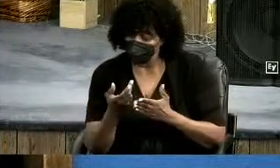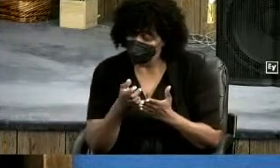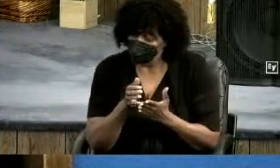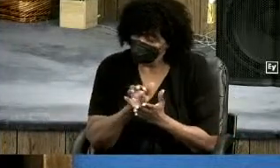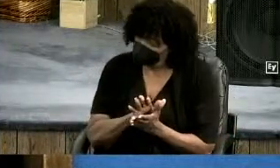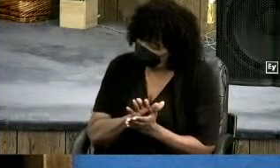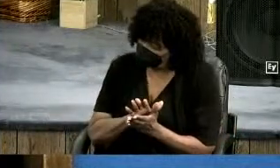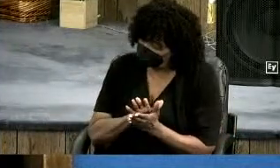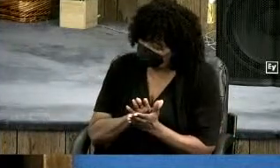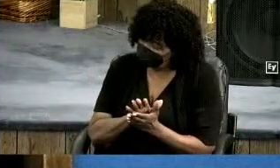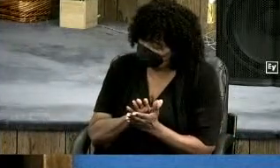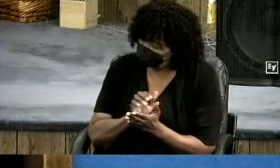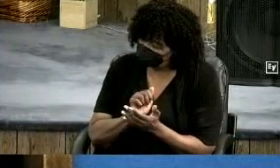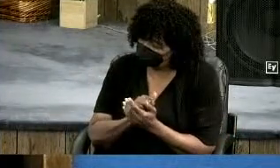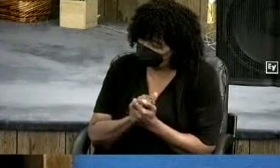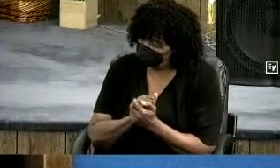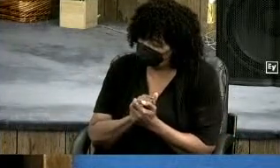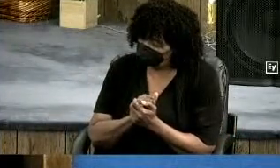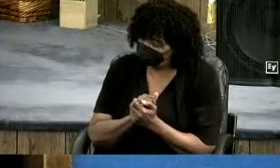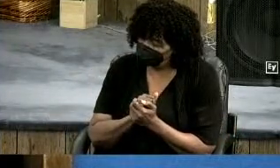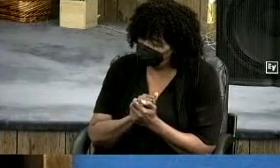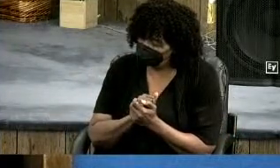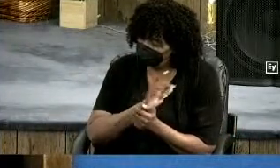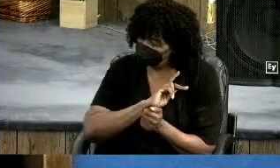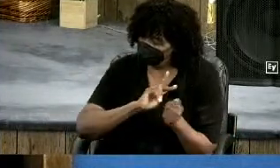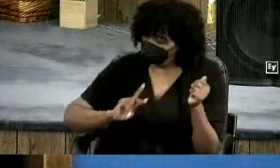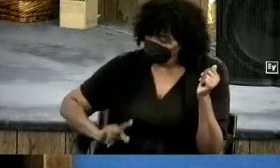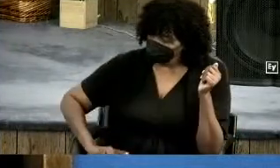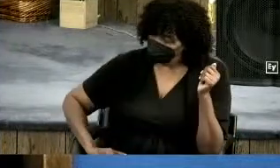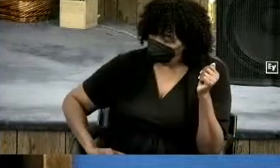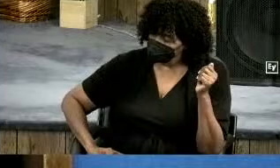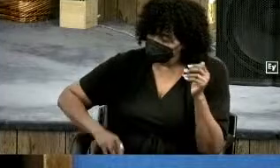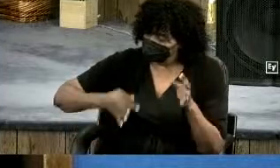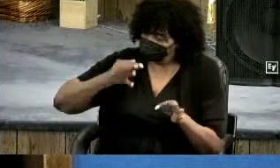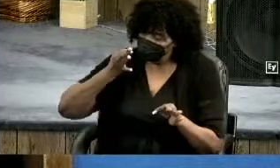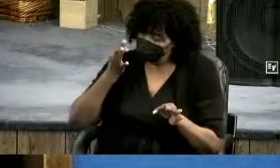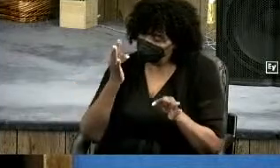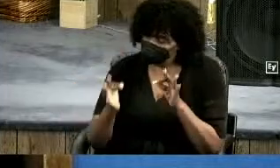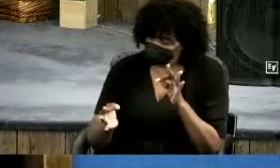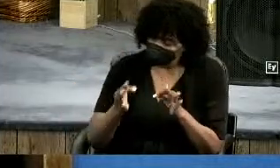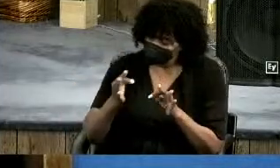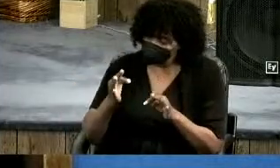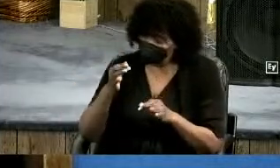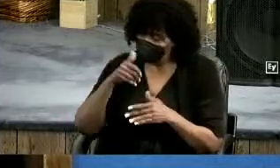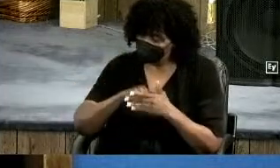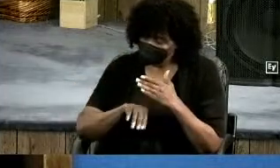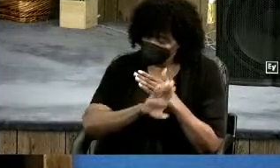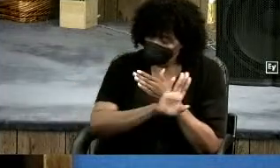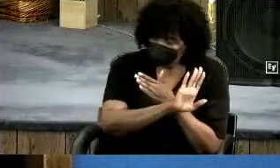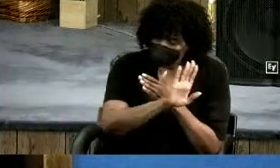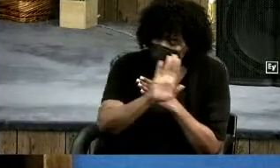river. So, King, if you put it in your handwriting,